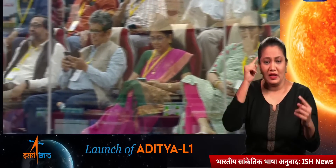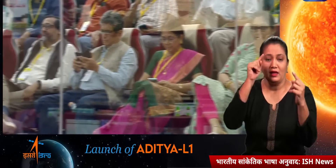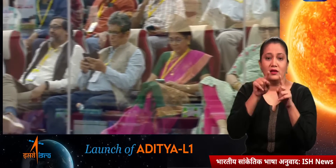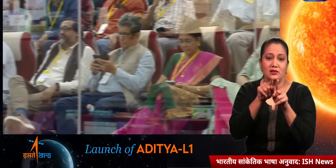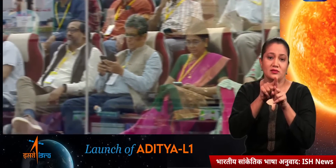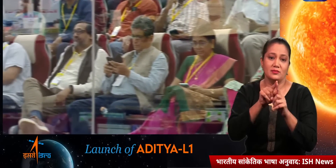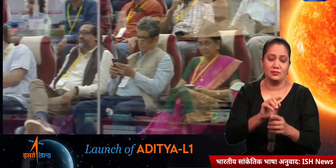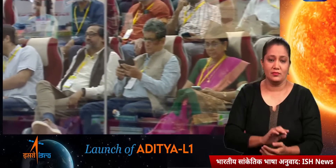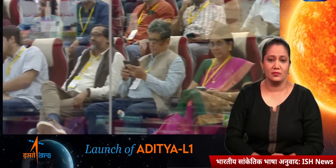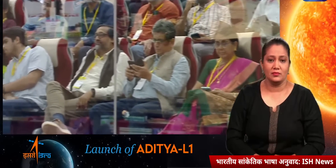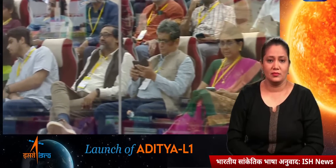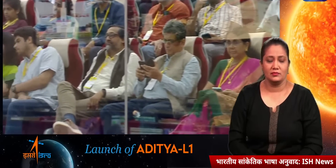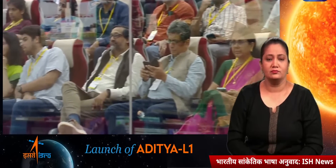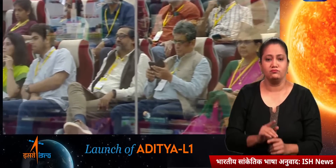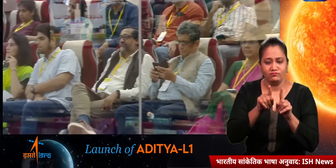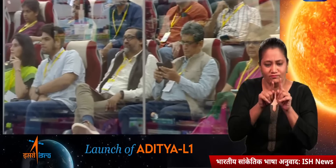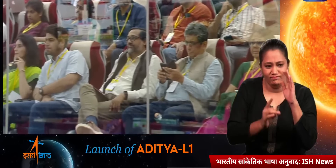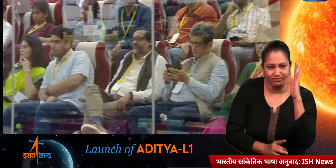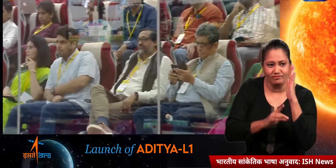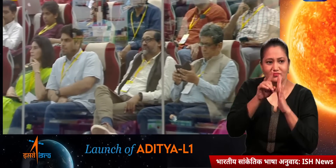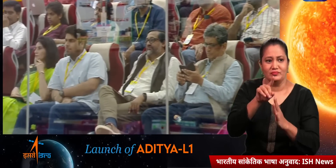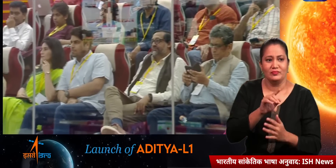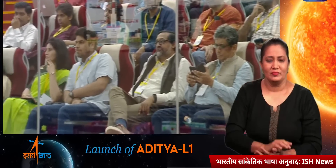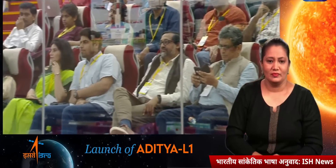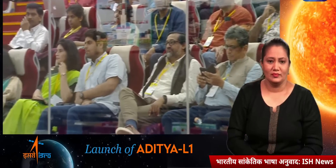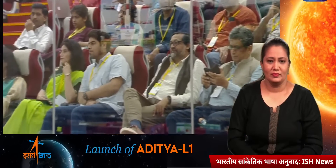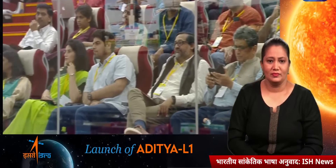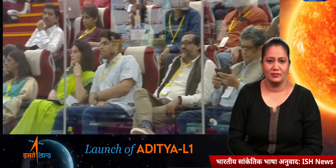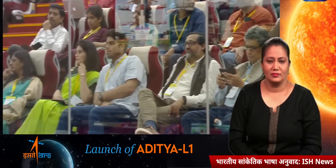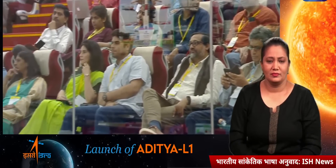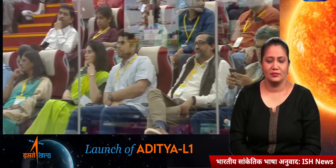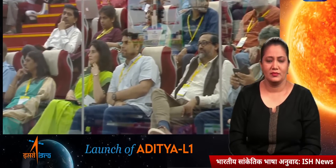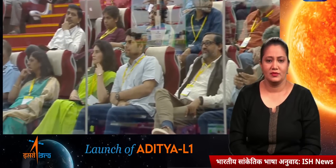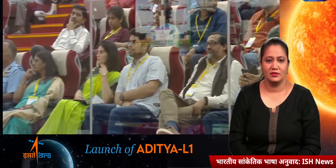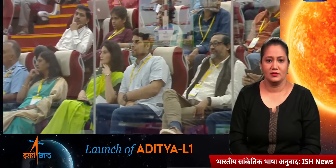motor continues to thrust till 110 seconds.